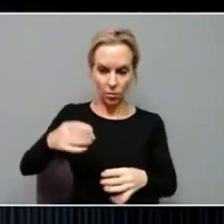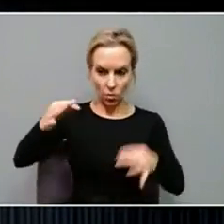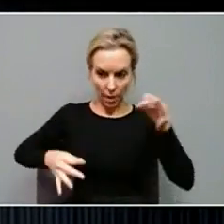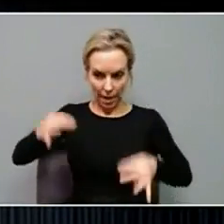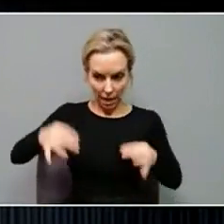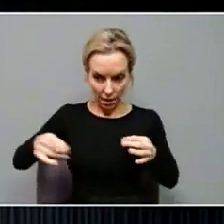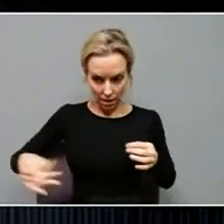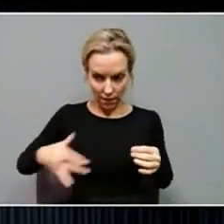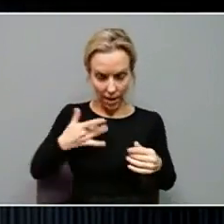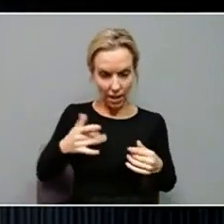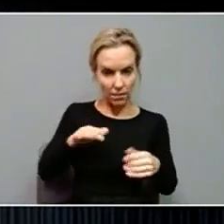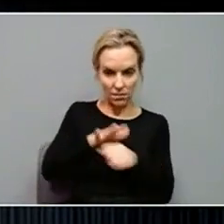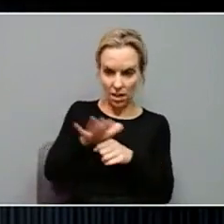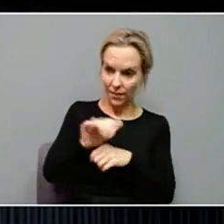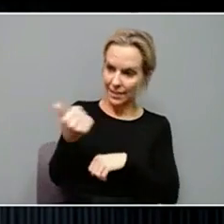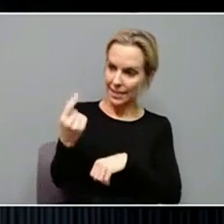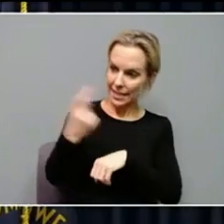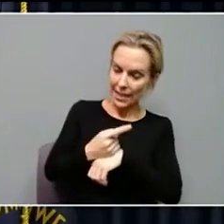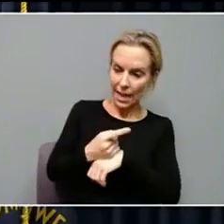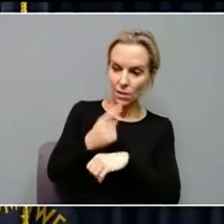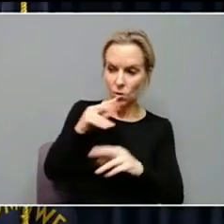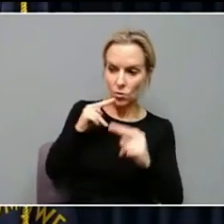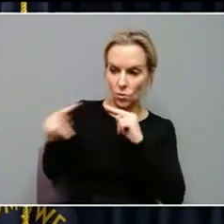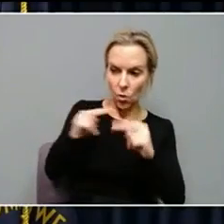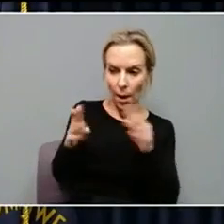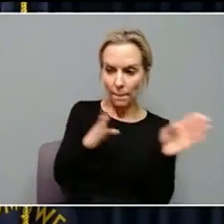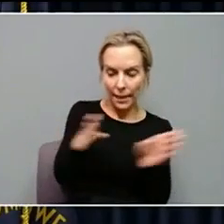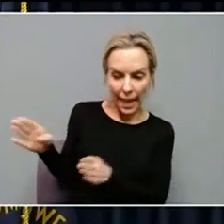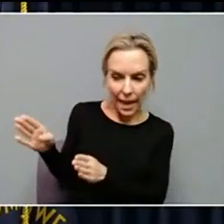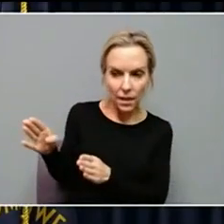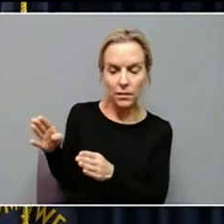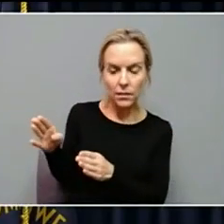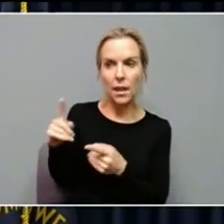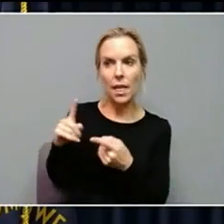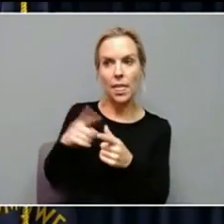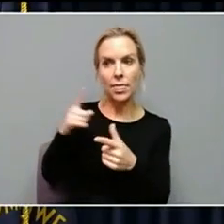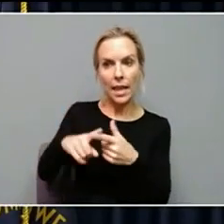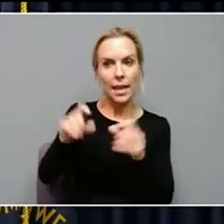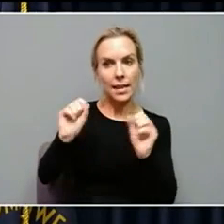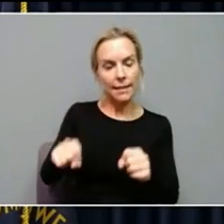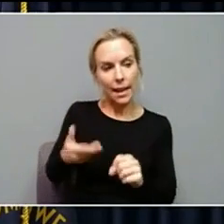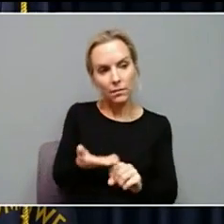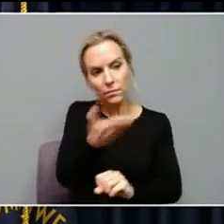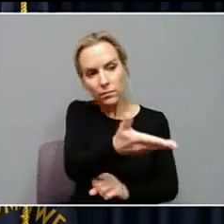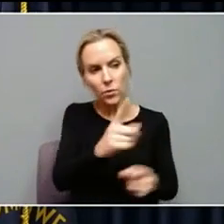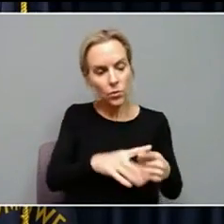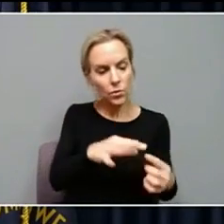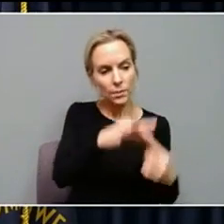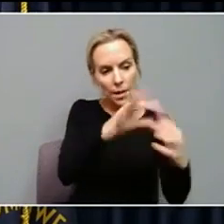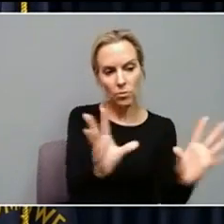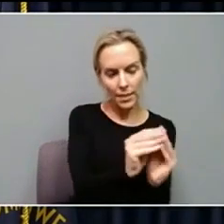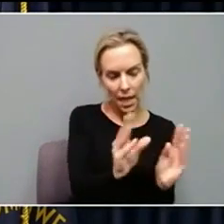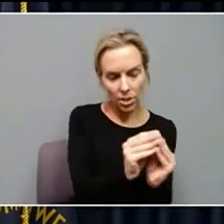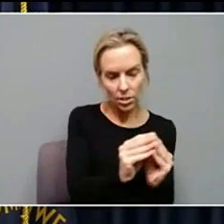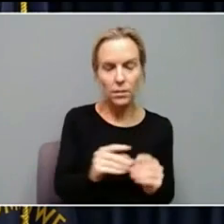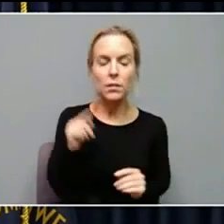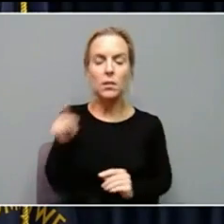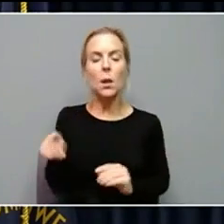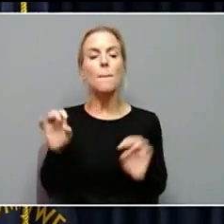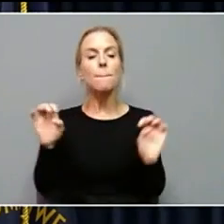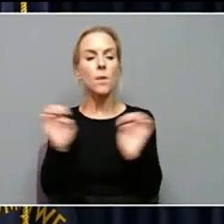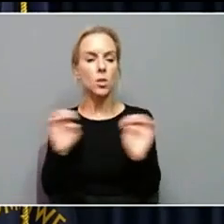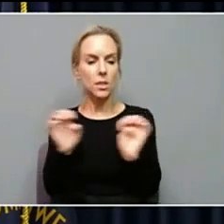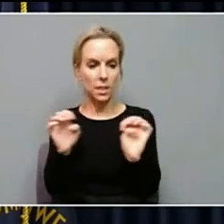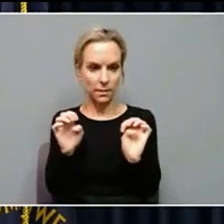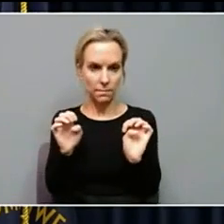to negotiate a plan that you guys can agree on and go to a special session with? So the emergency,